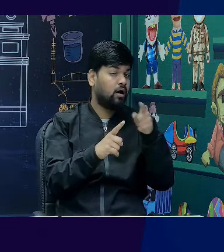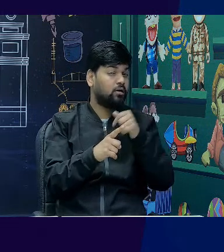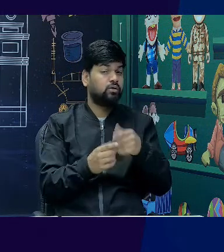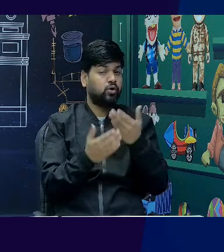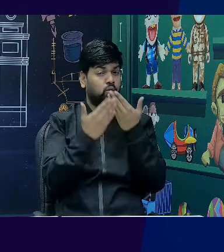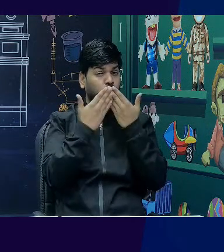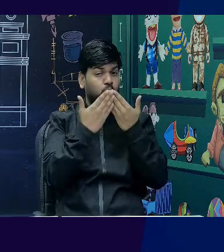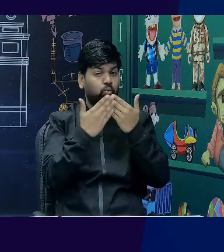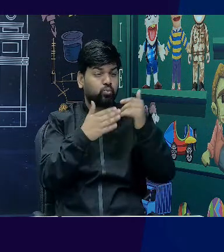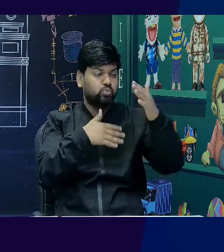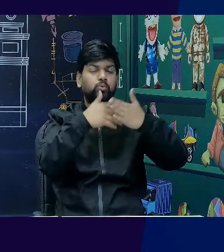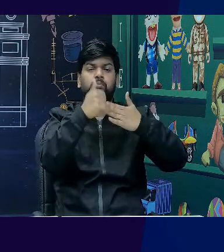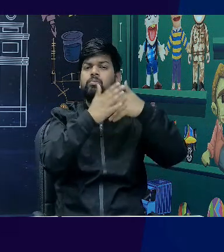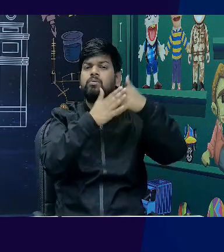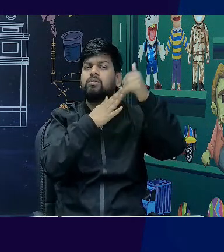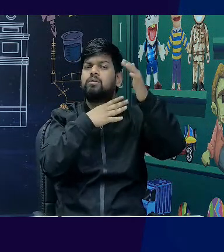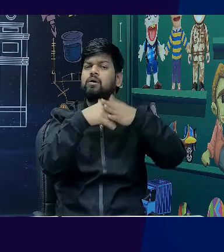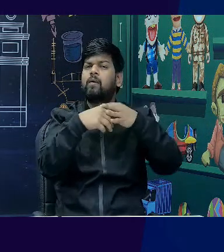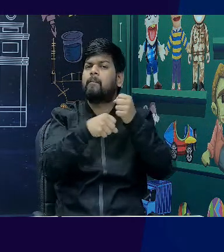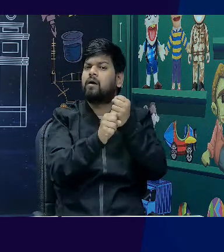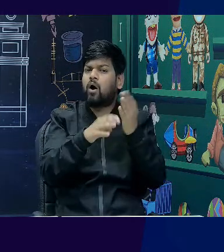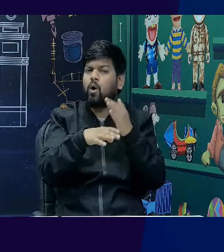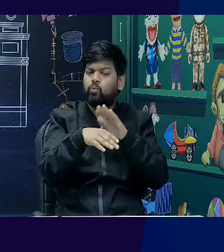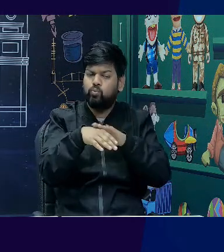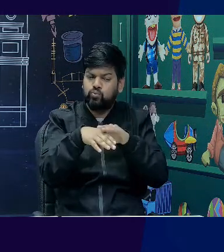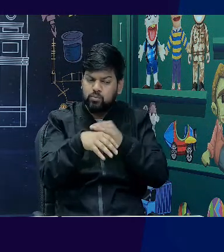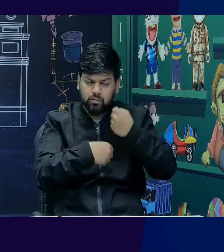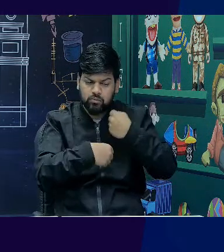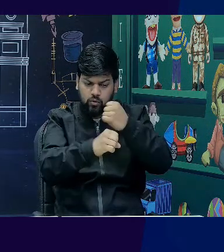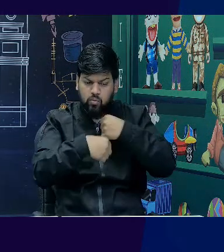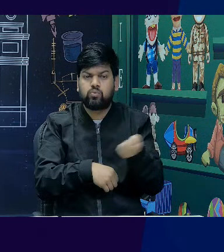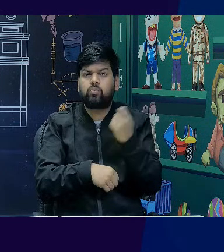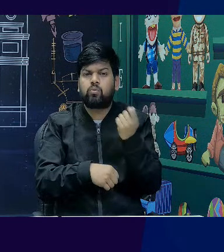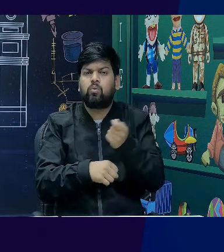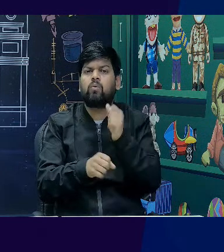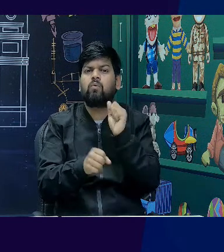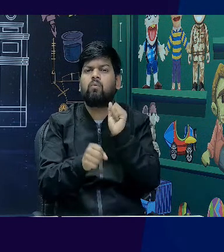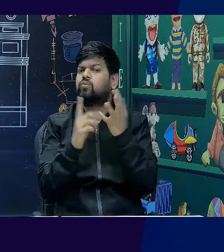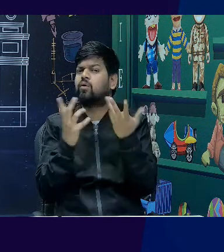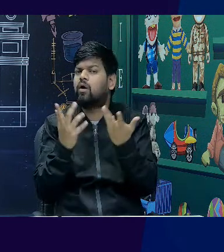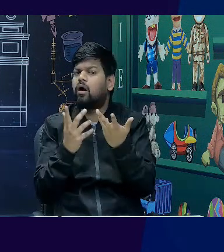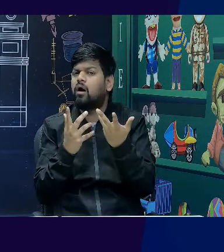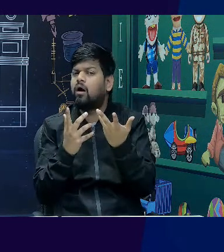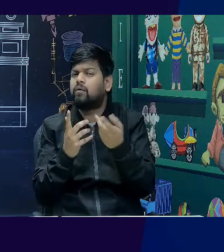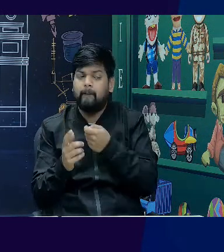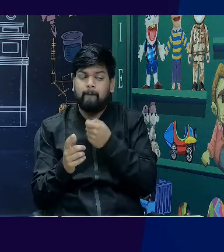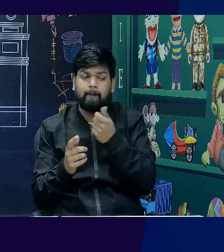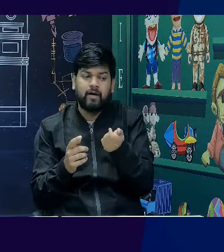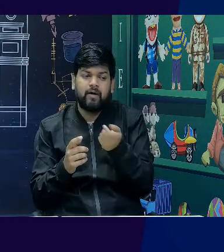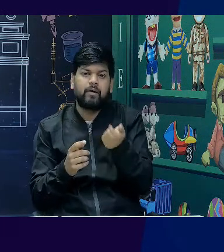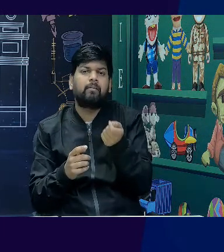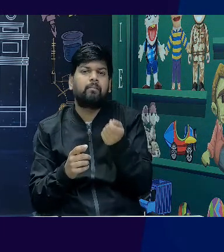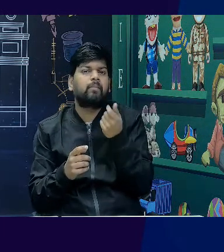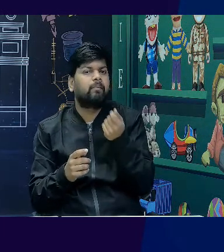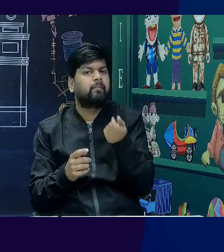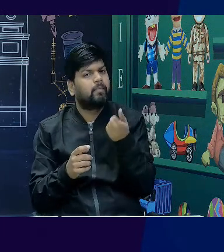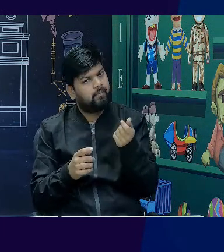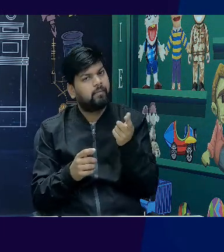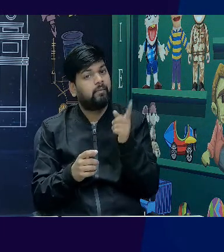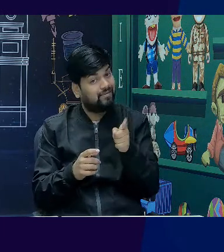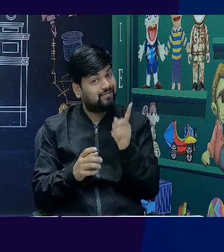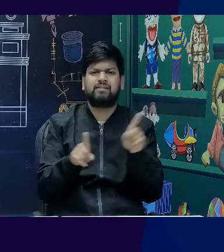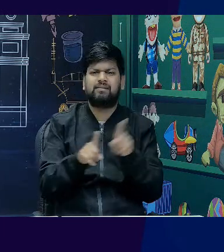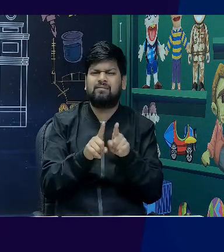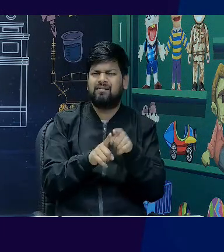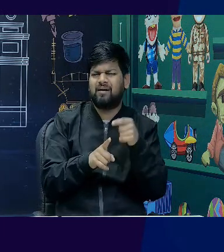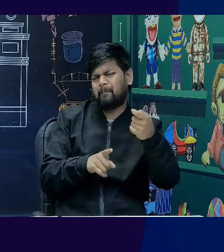everything has like an expenditure. And where is the school getting money from? There are two ways. One, you are